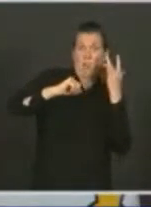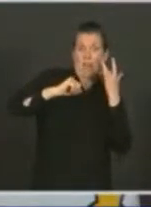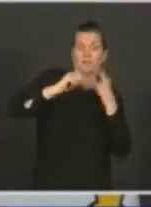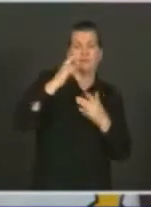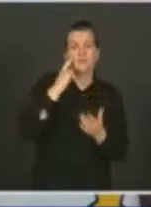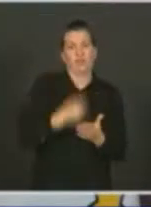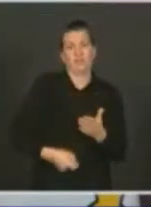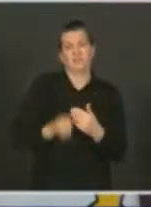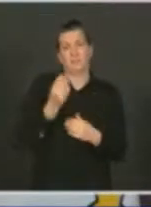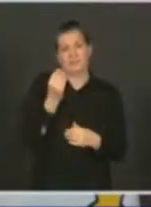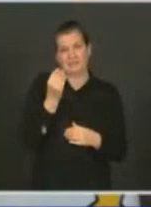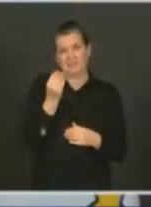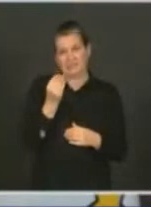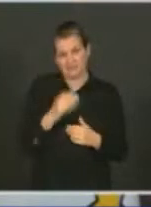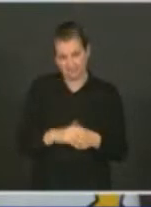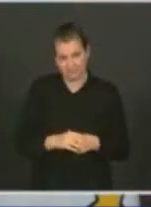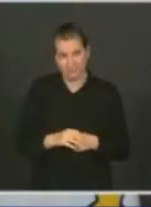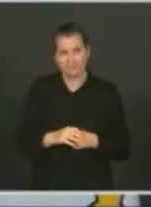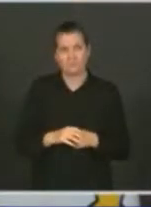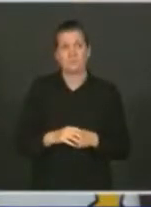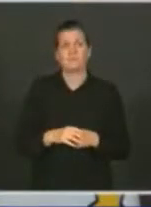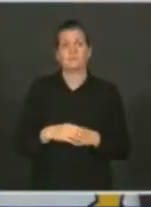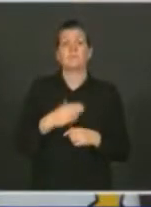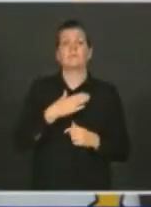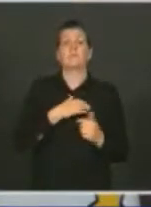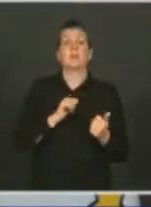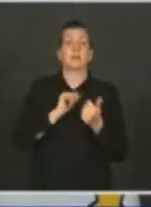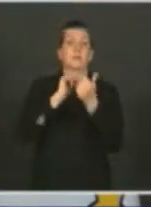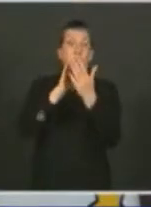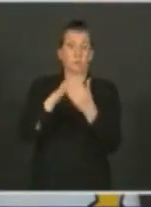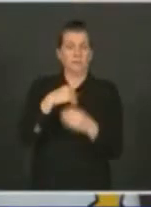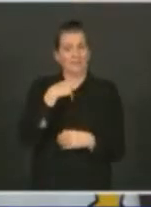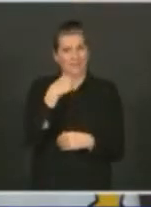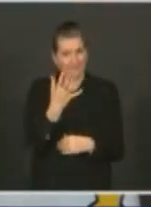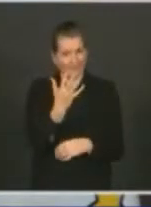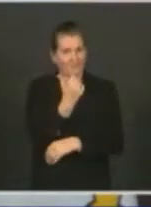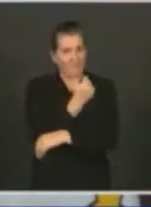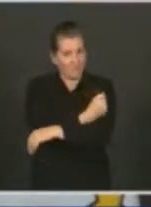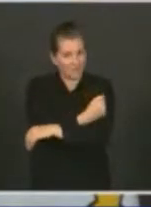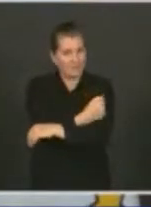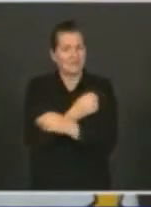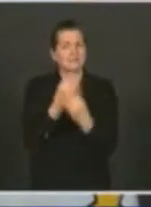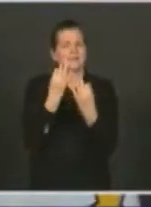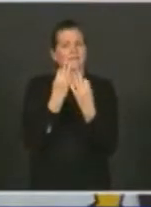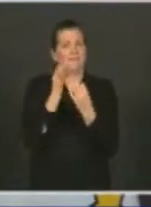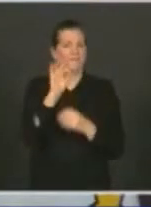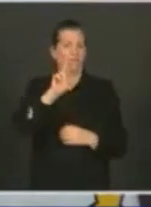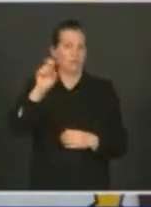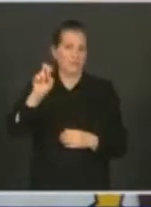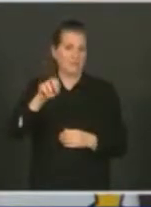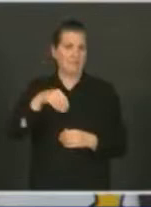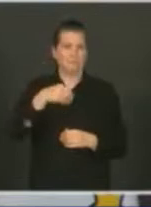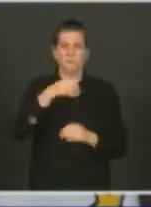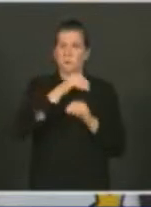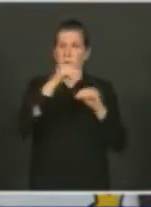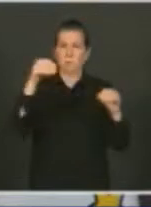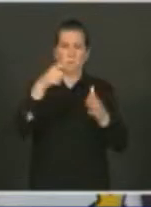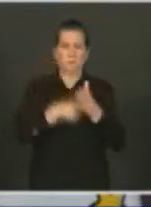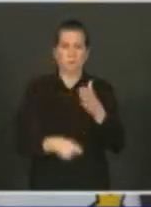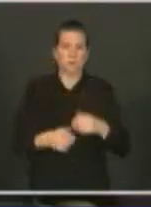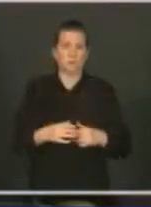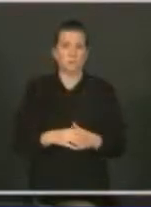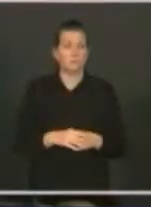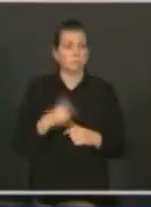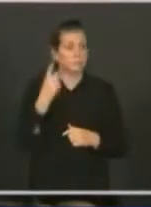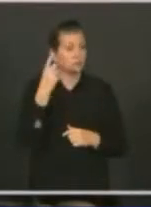So that's Rhode Island's approach, and that's what we're going to do. Dr. Pullman, if I could ask you a question. Do you want to answer that? Oh, I'm sorry. You want to hear from